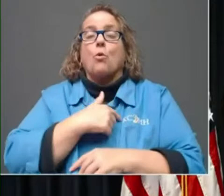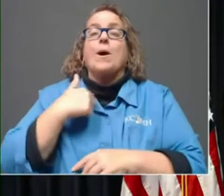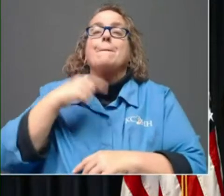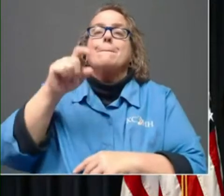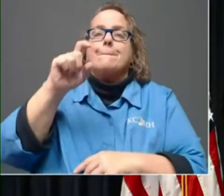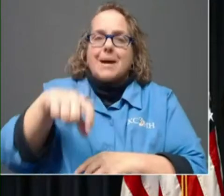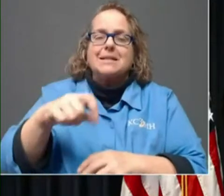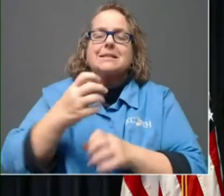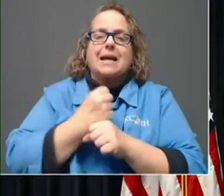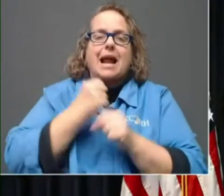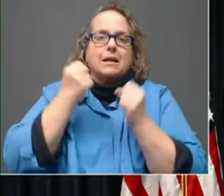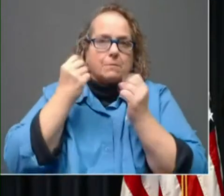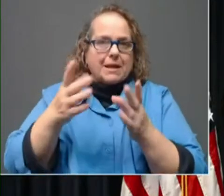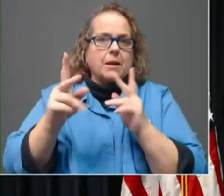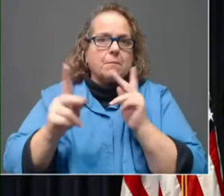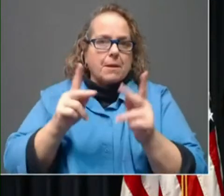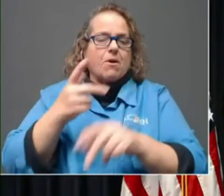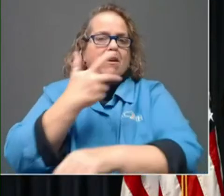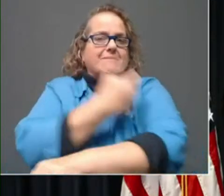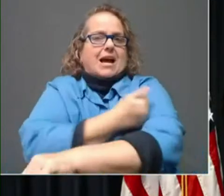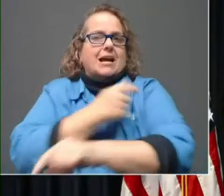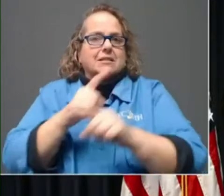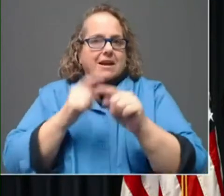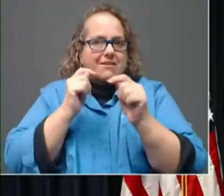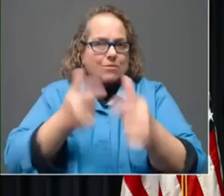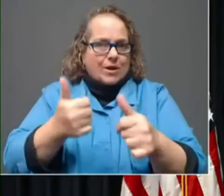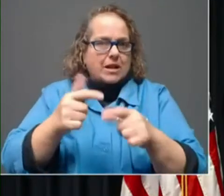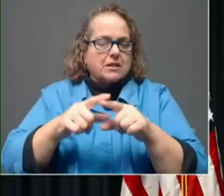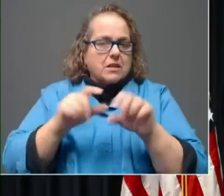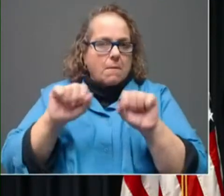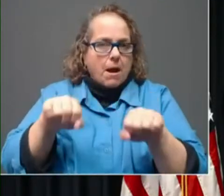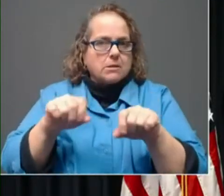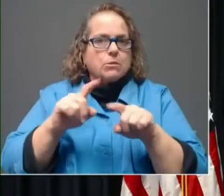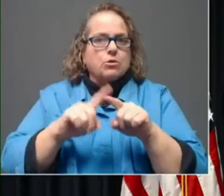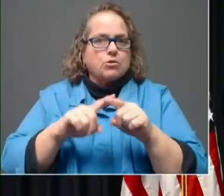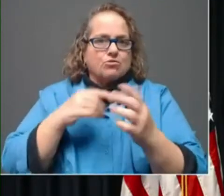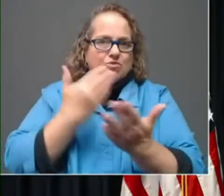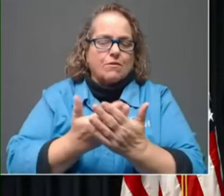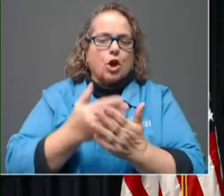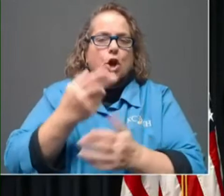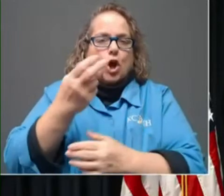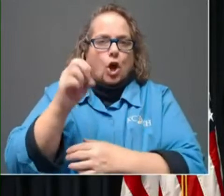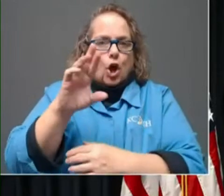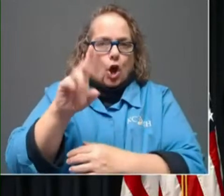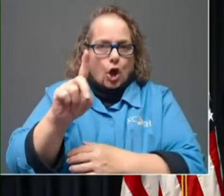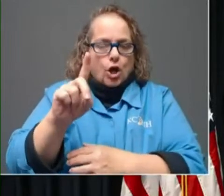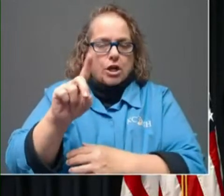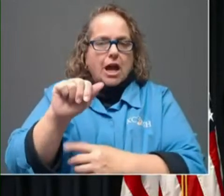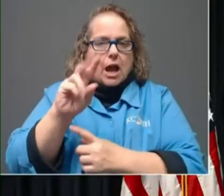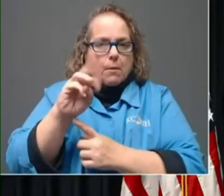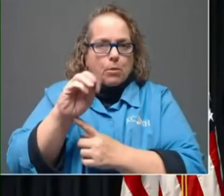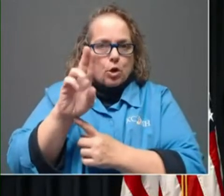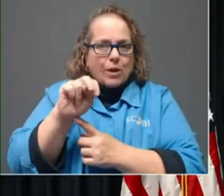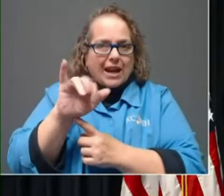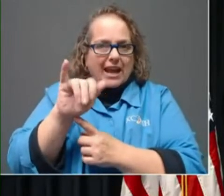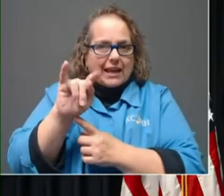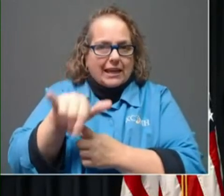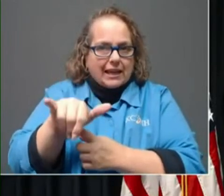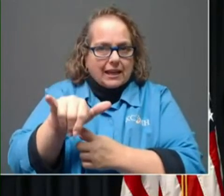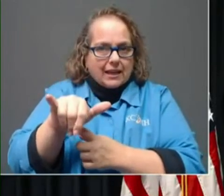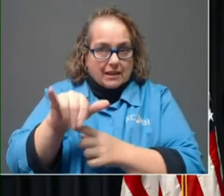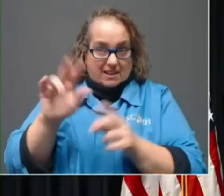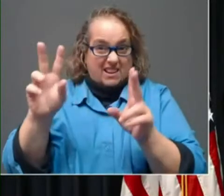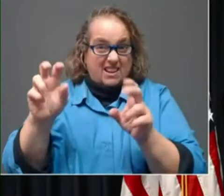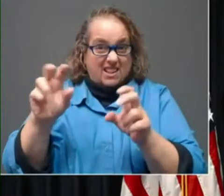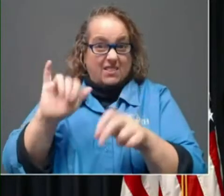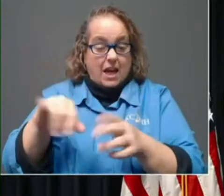people vaccinated as quickly as possible to reach herd immunity to defeat this virus. And even if you